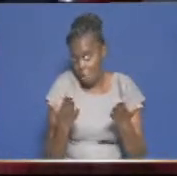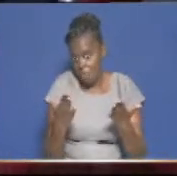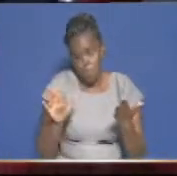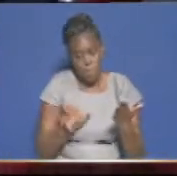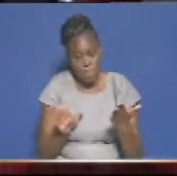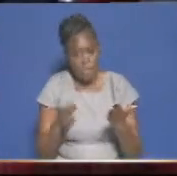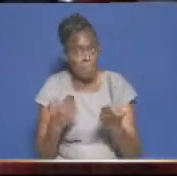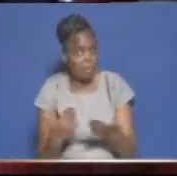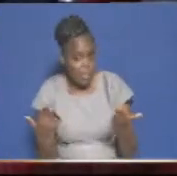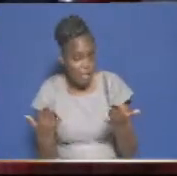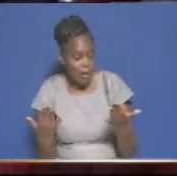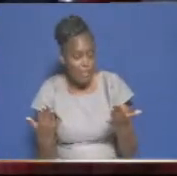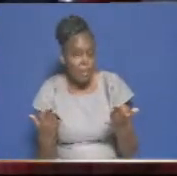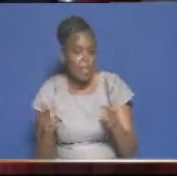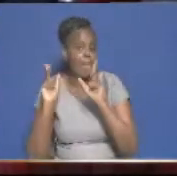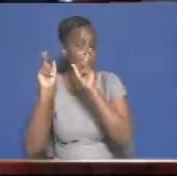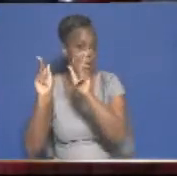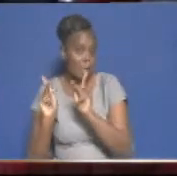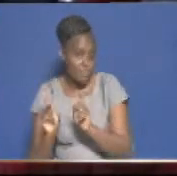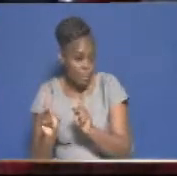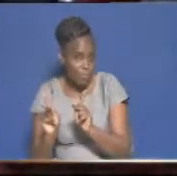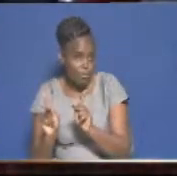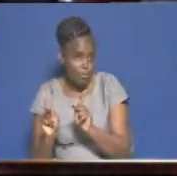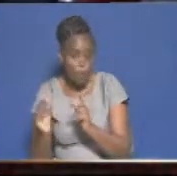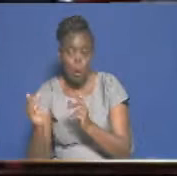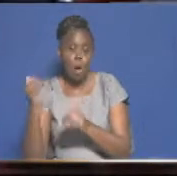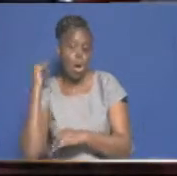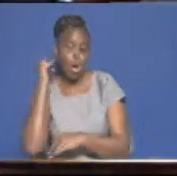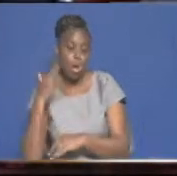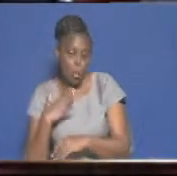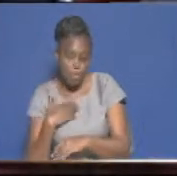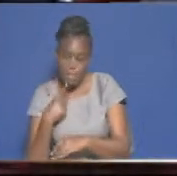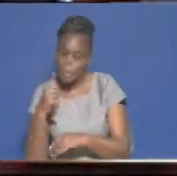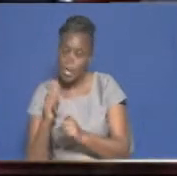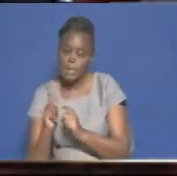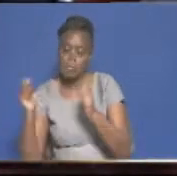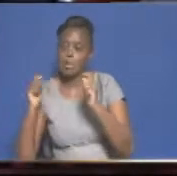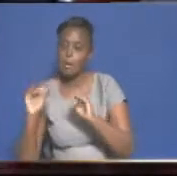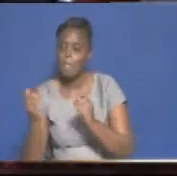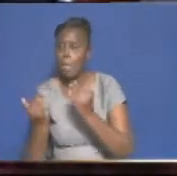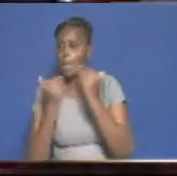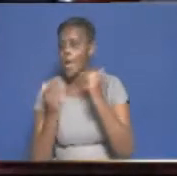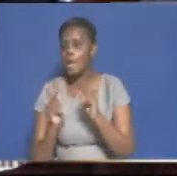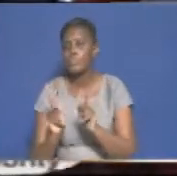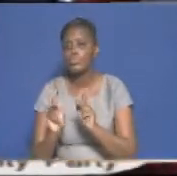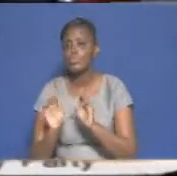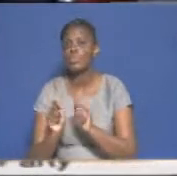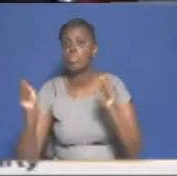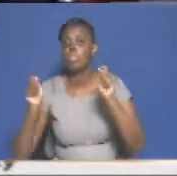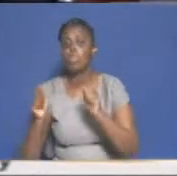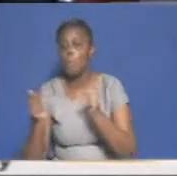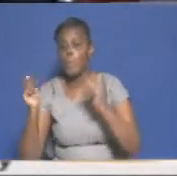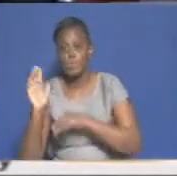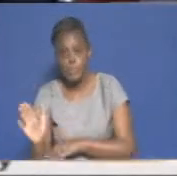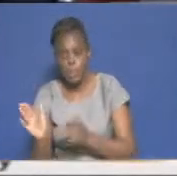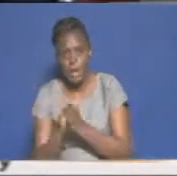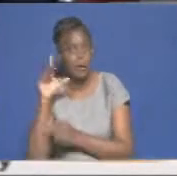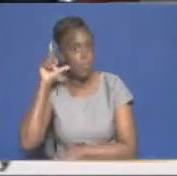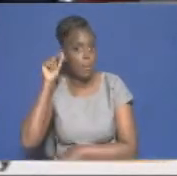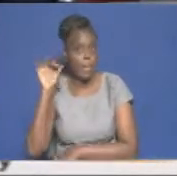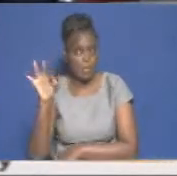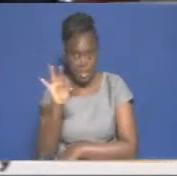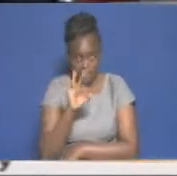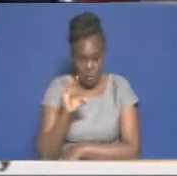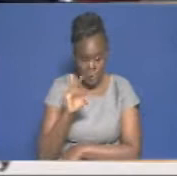affair. Kisumu, they called me and told me, we are not going to demonstrate, but you have been asked to demonstrate against you, and Mombasa. Now,